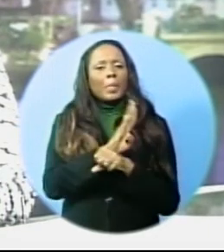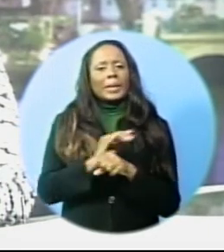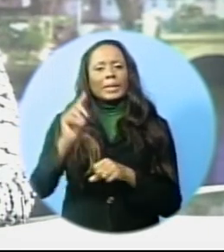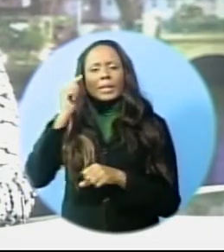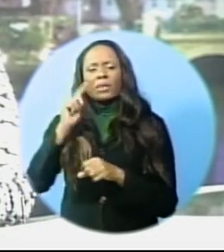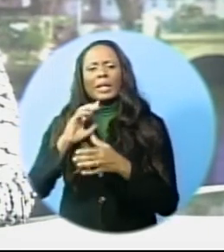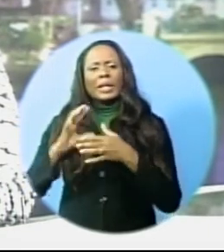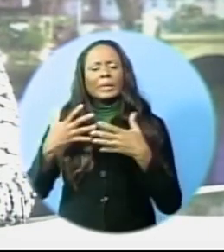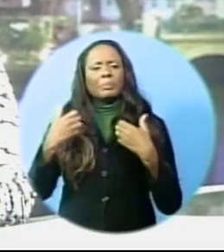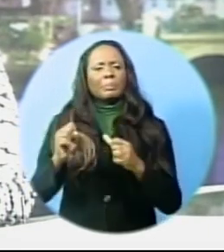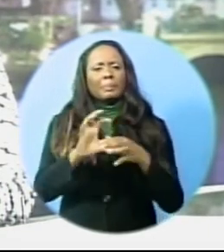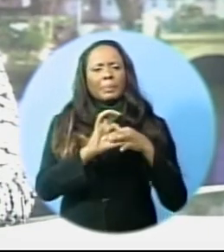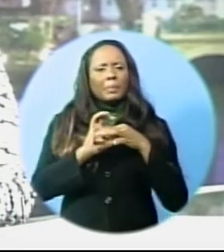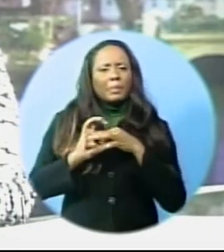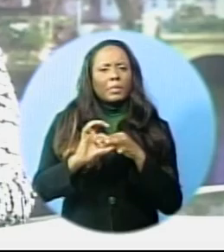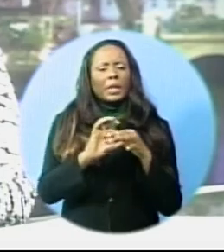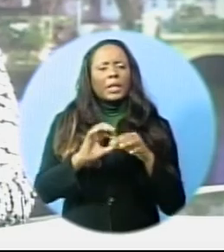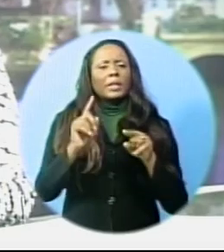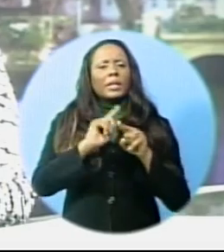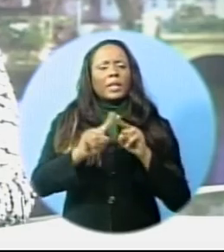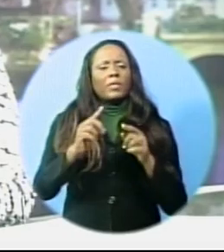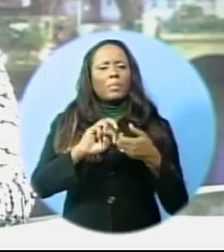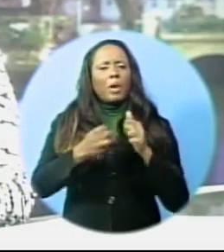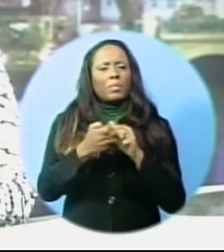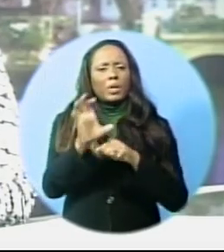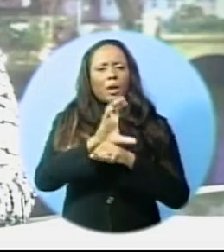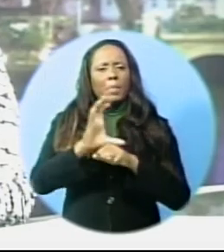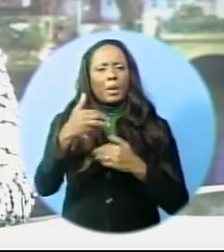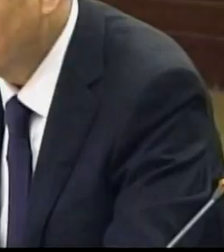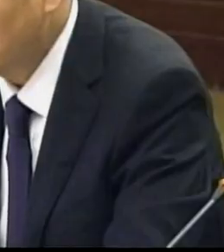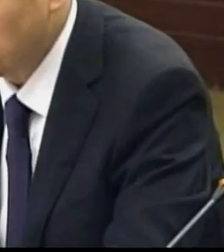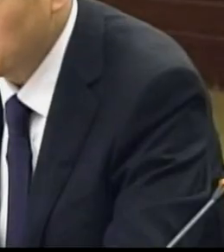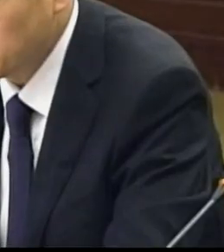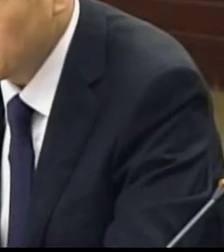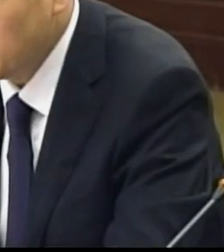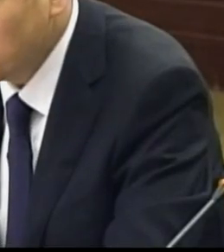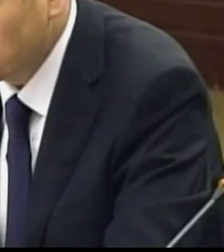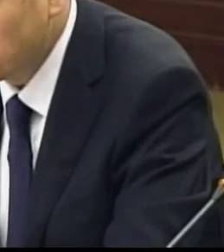address this and other issues facing China and the region.